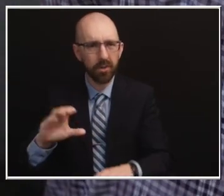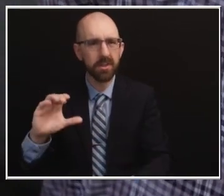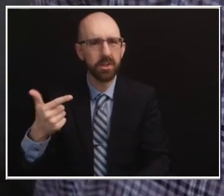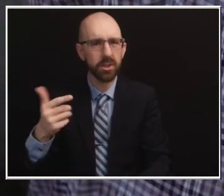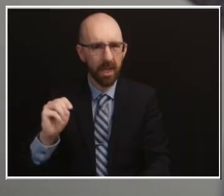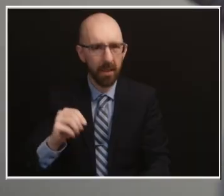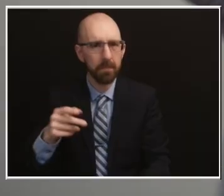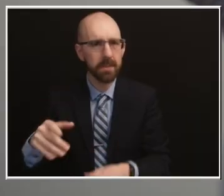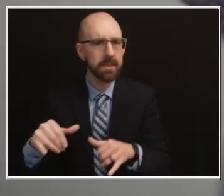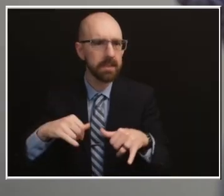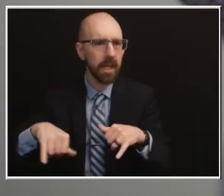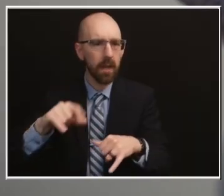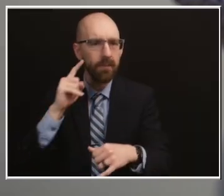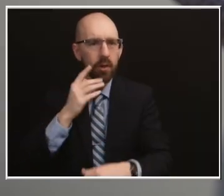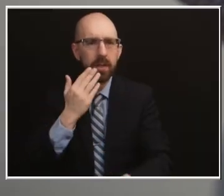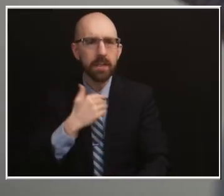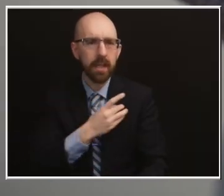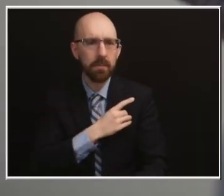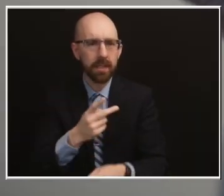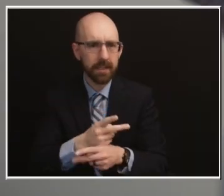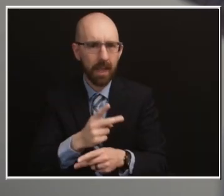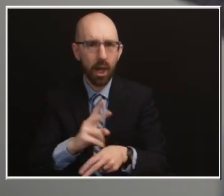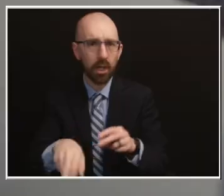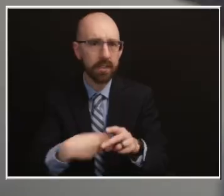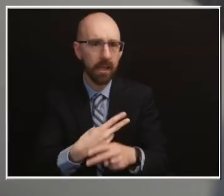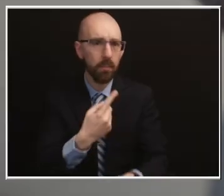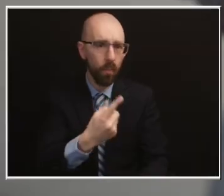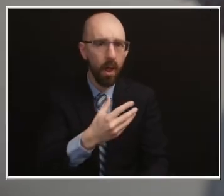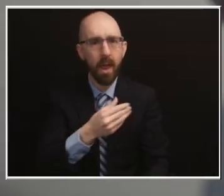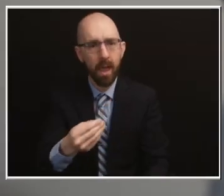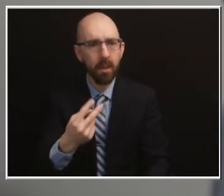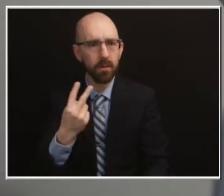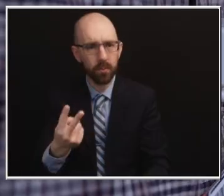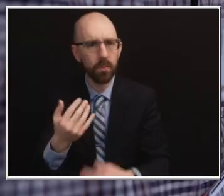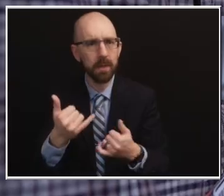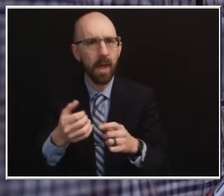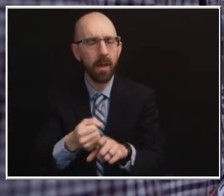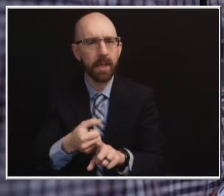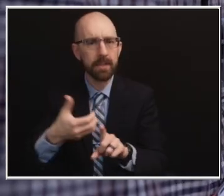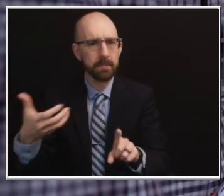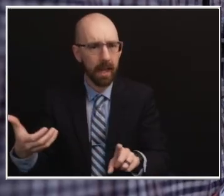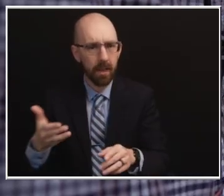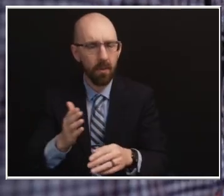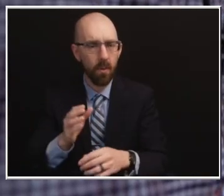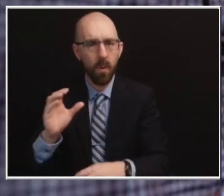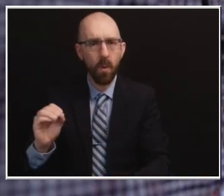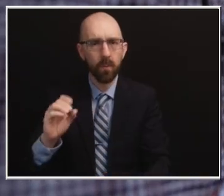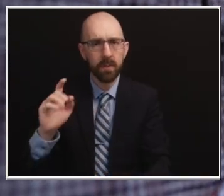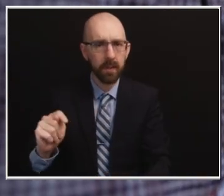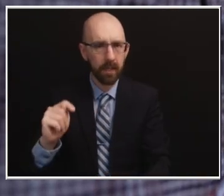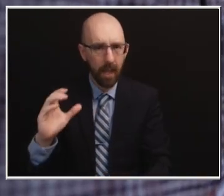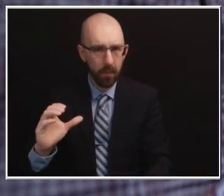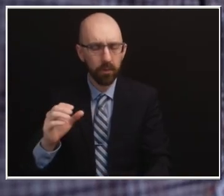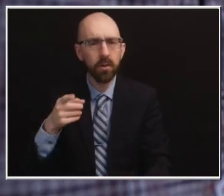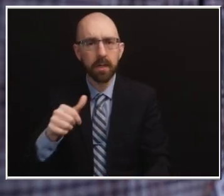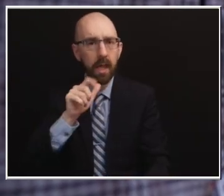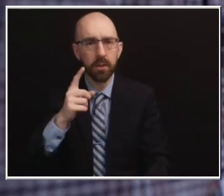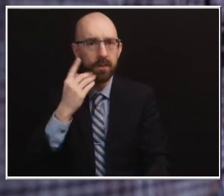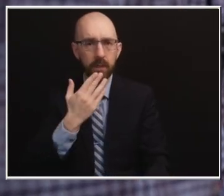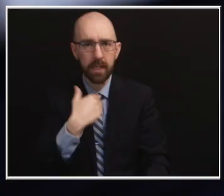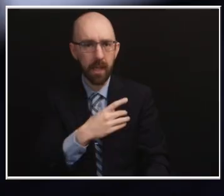2. But now, CGM usage is expanding with over-the-counter devices, not just for diabetes, but for